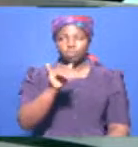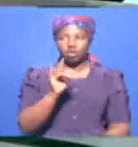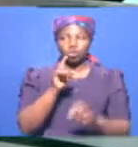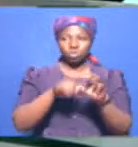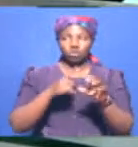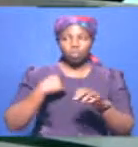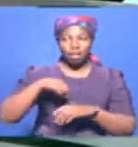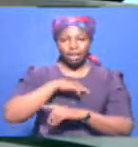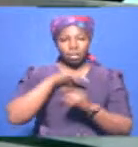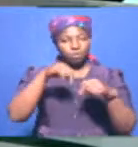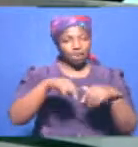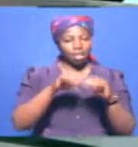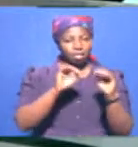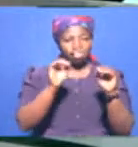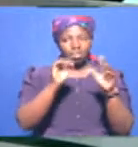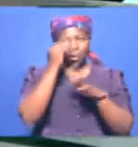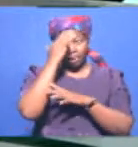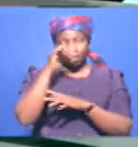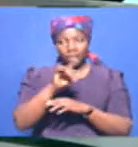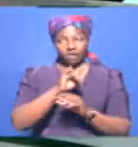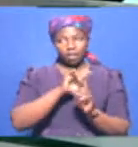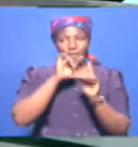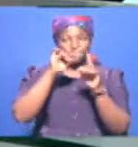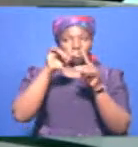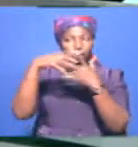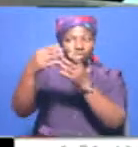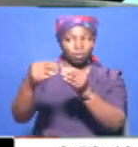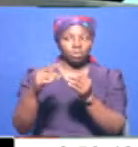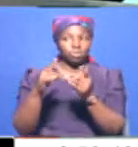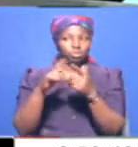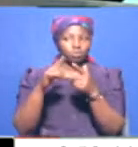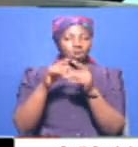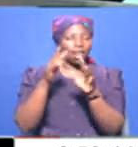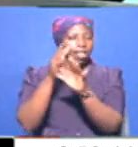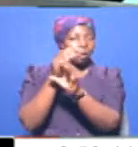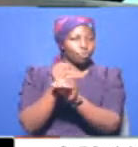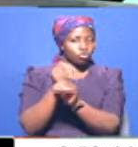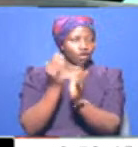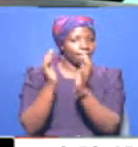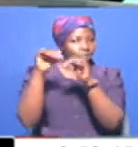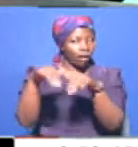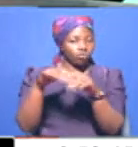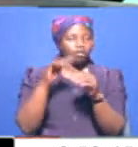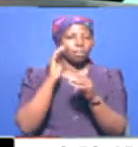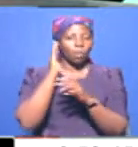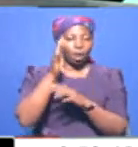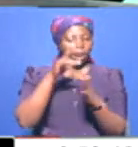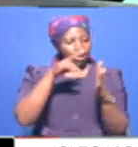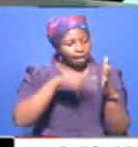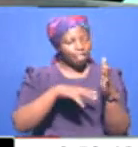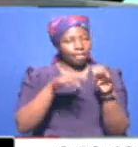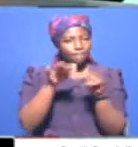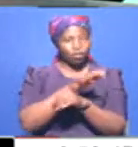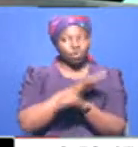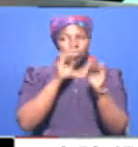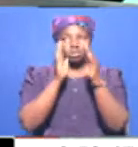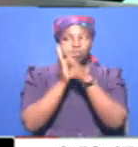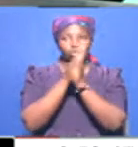attending a function, the Olympian Association. So I will be taking care of the entire bulletin, including